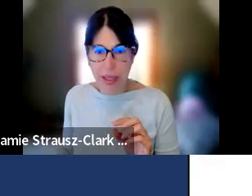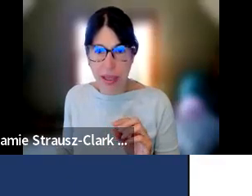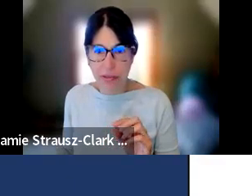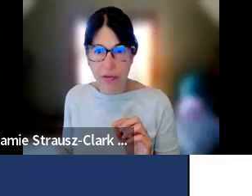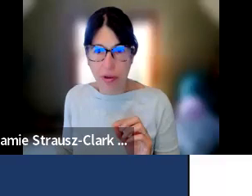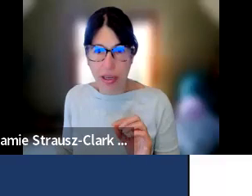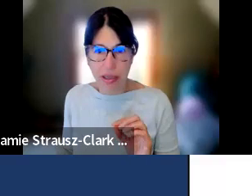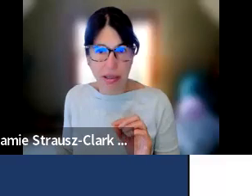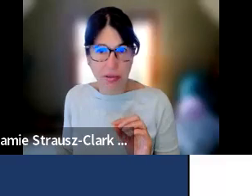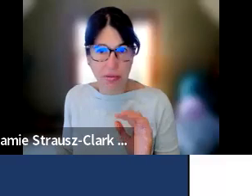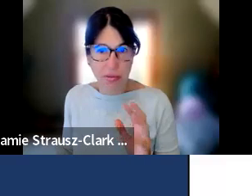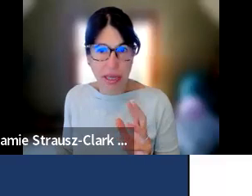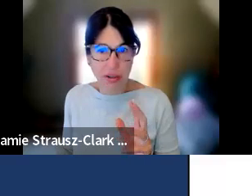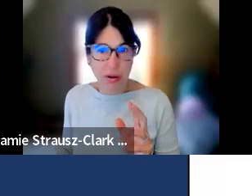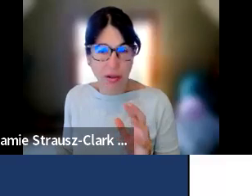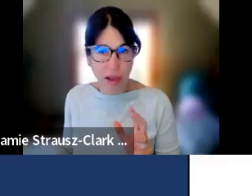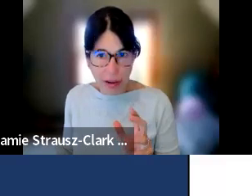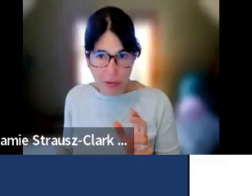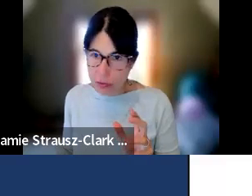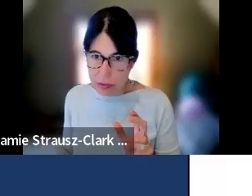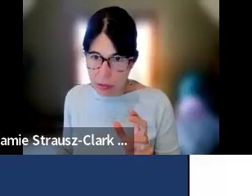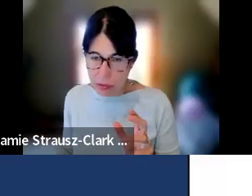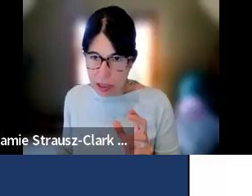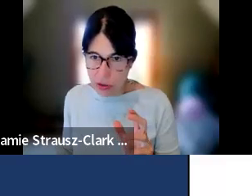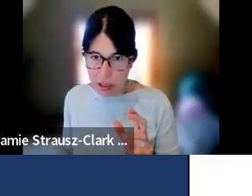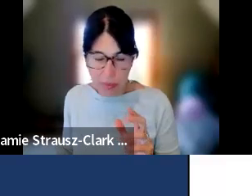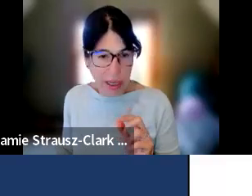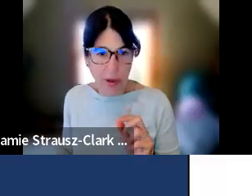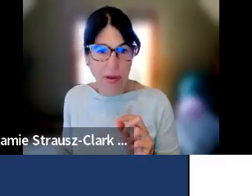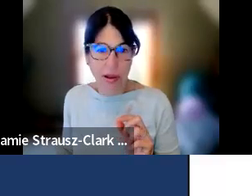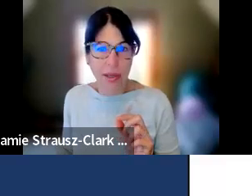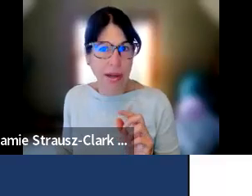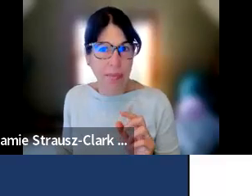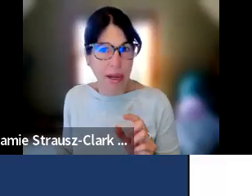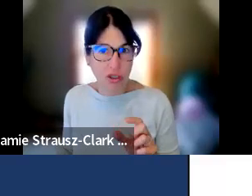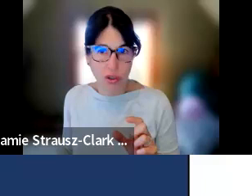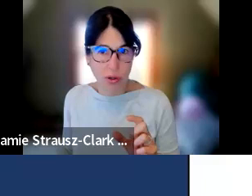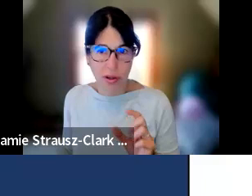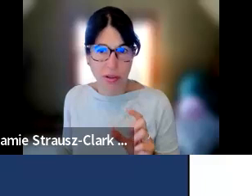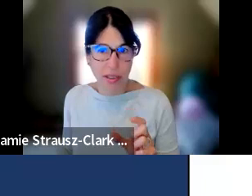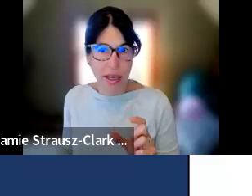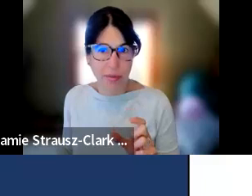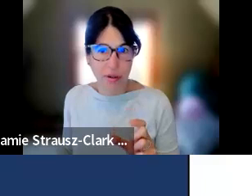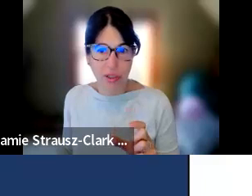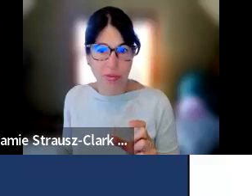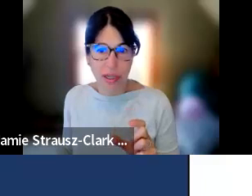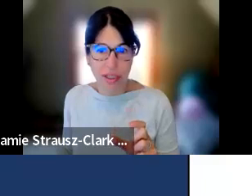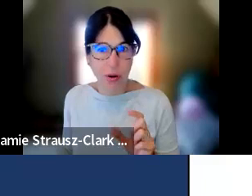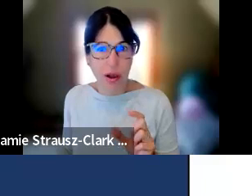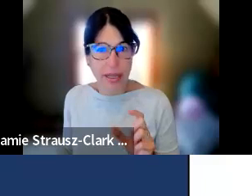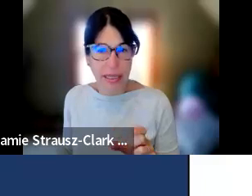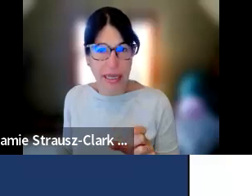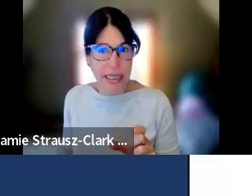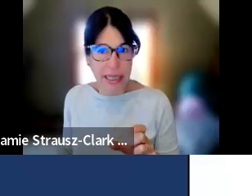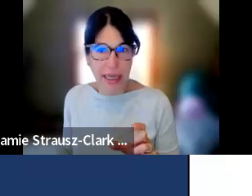allocated. If we get a lot of interest in making public comment, I might shorten the time from 2 minutes